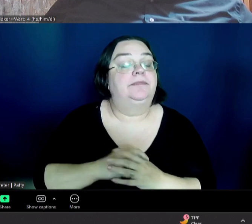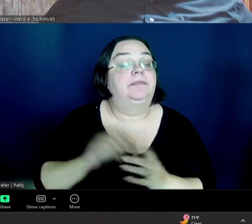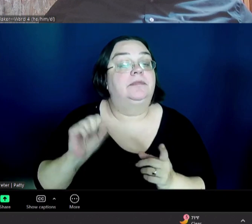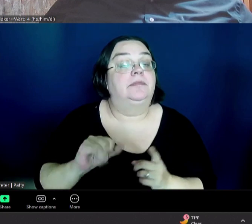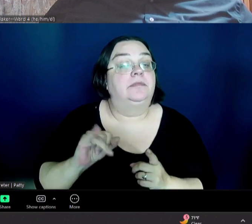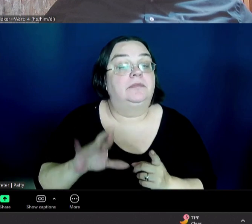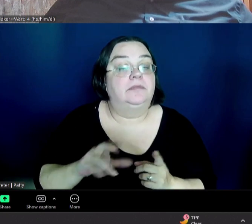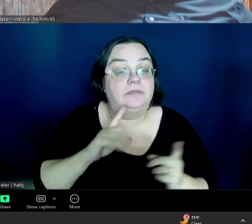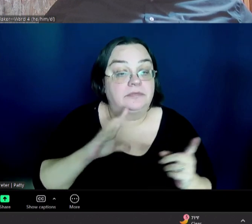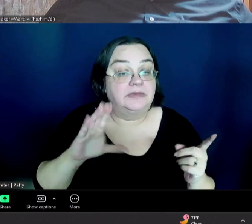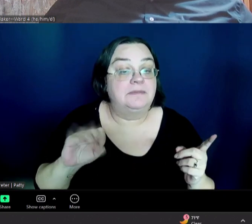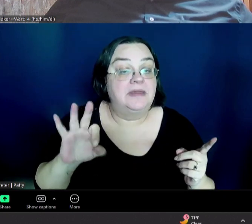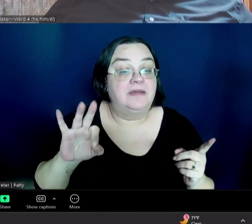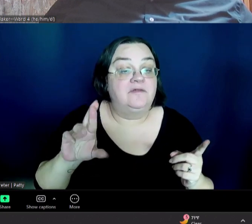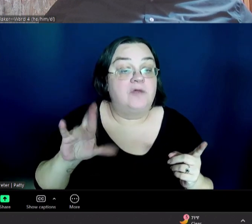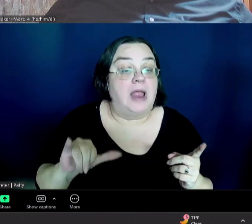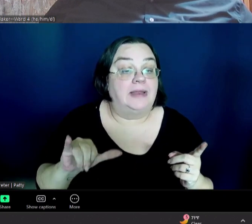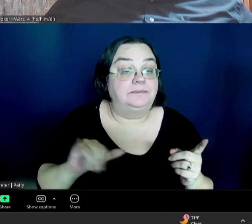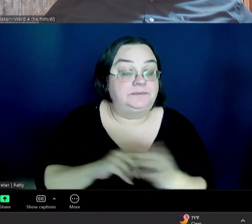Fry?